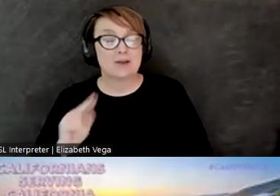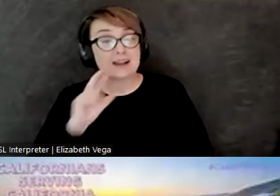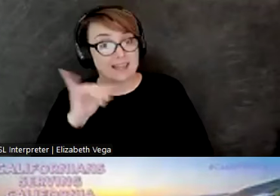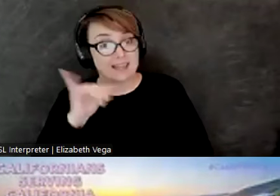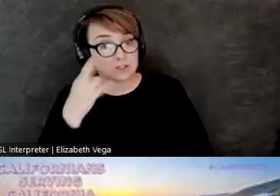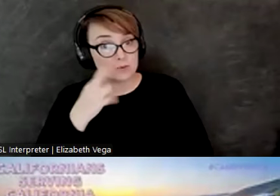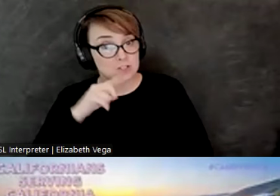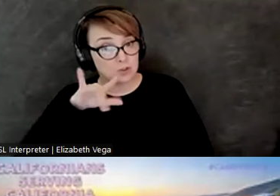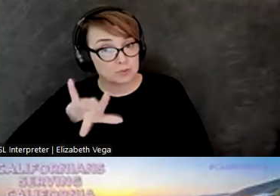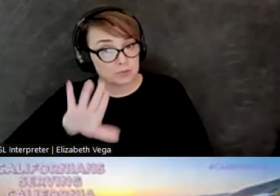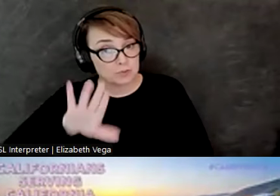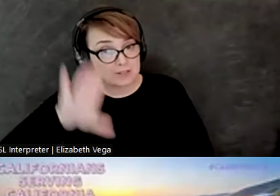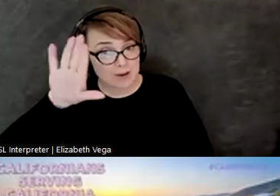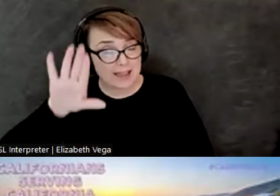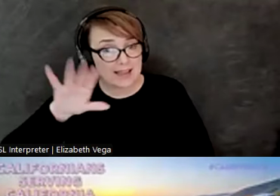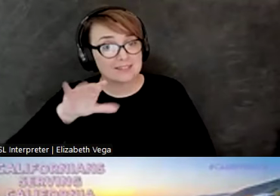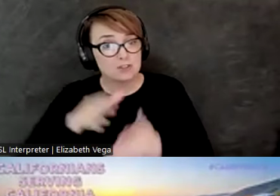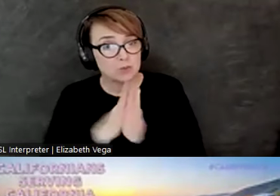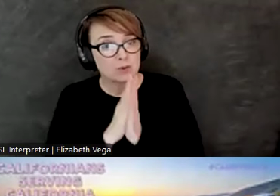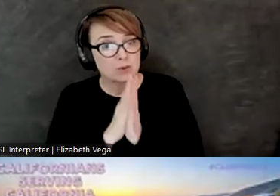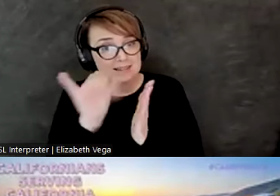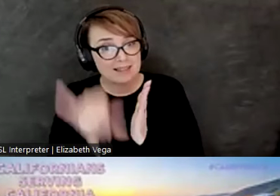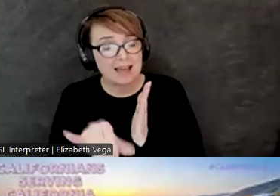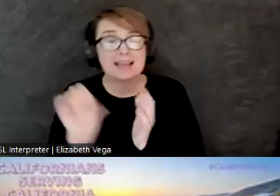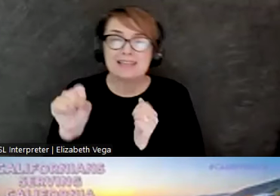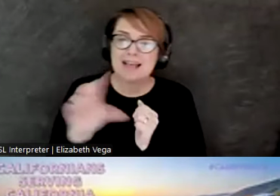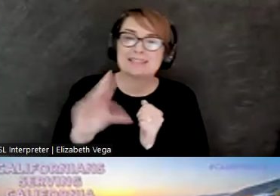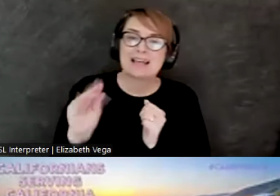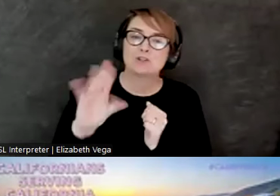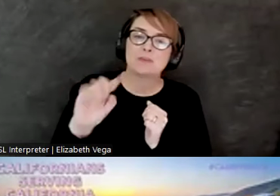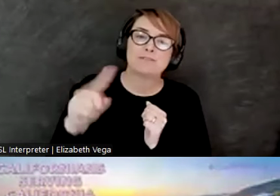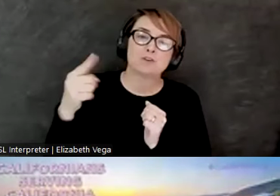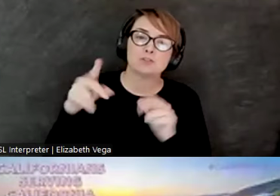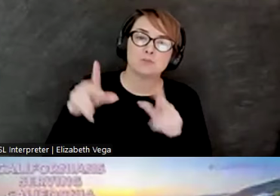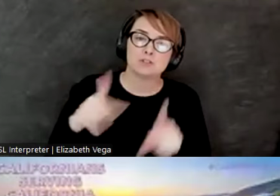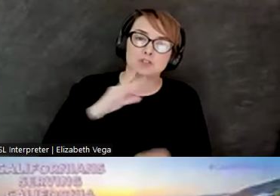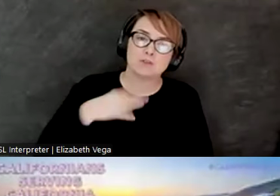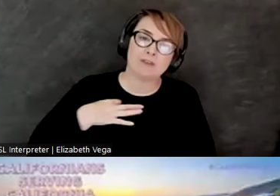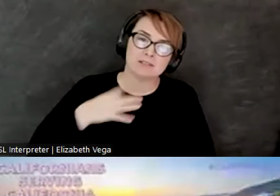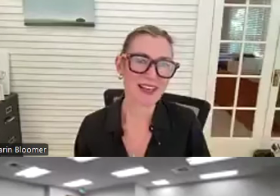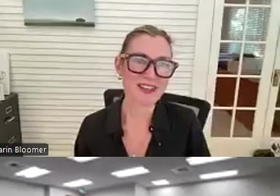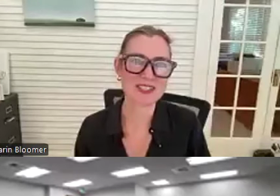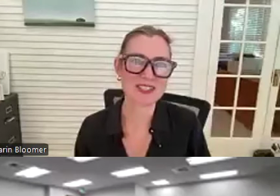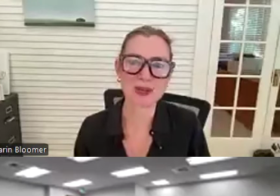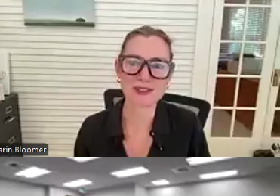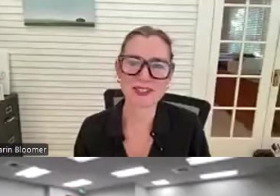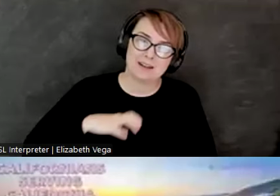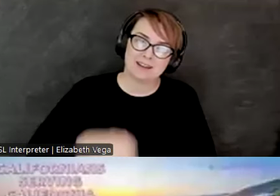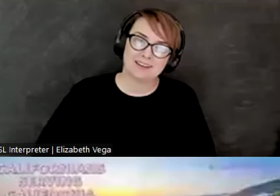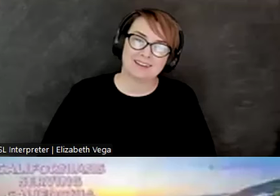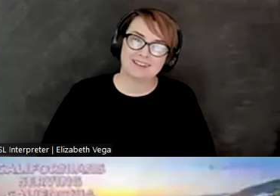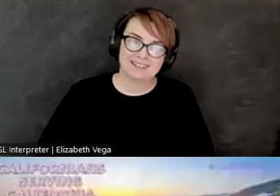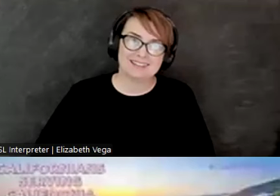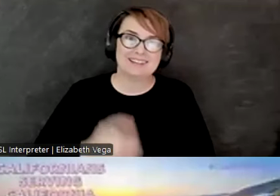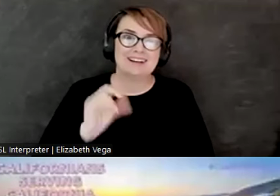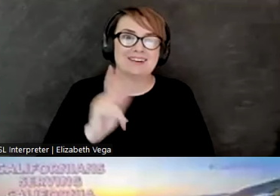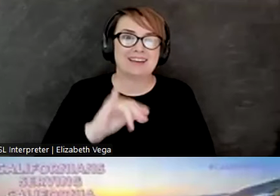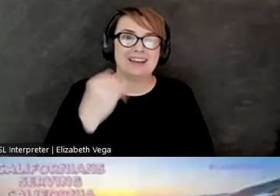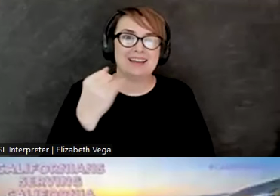request? did, Okay. to make So, that request and to be the first one to volunteer. oh, okay. All right. And Jesse Wheeler, let's hear from